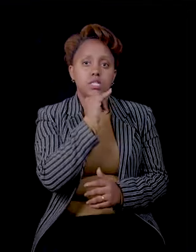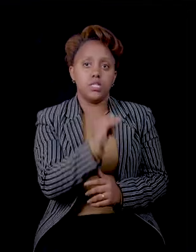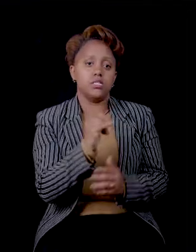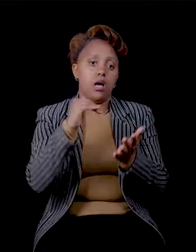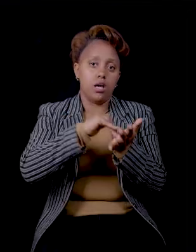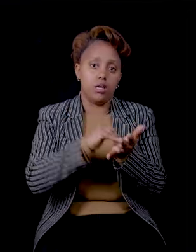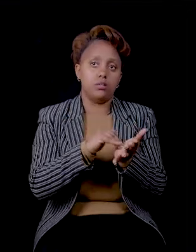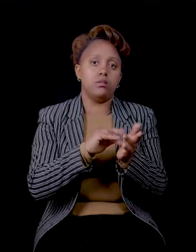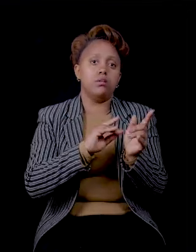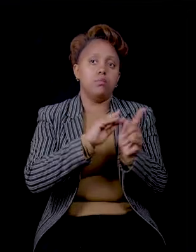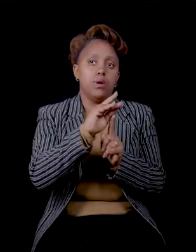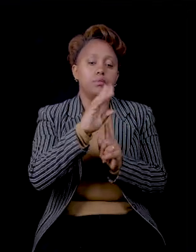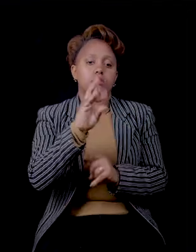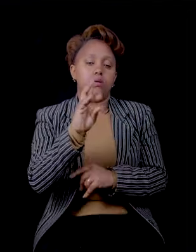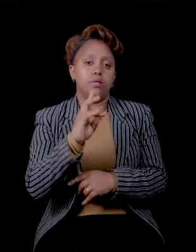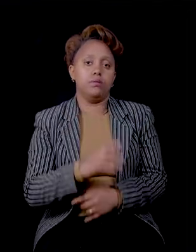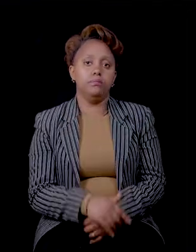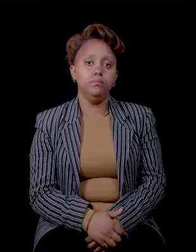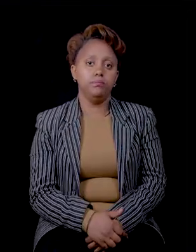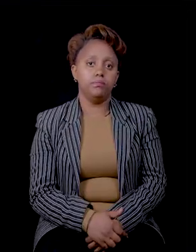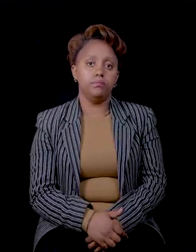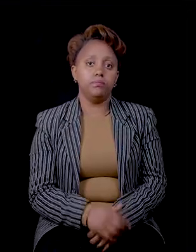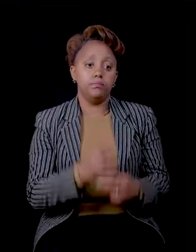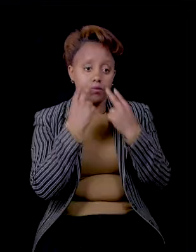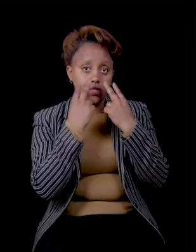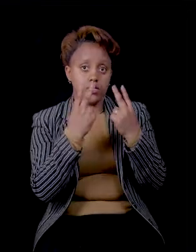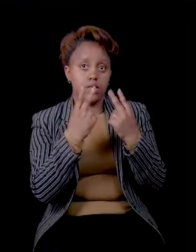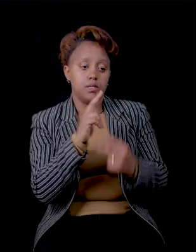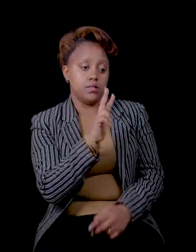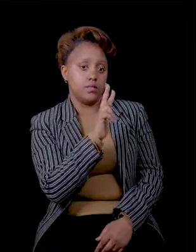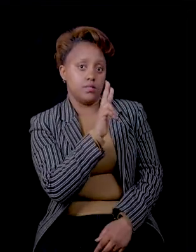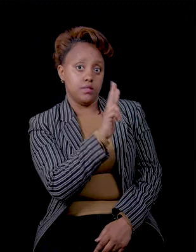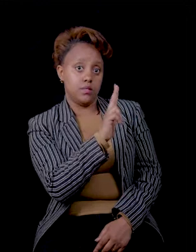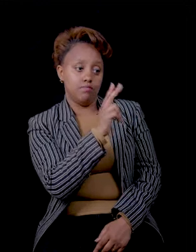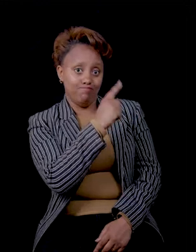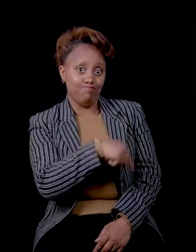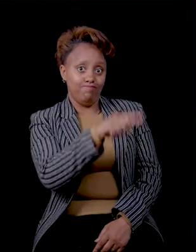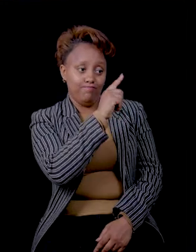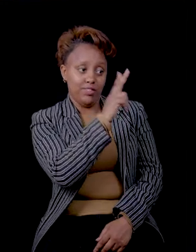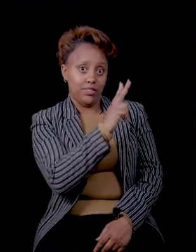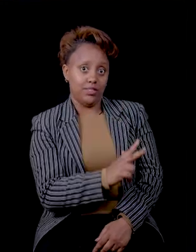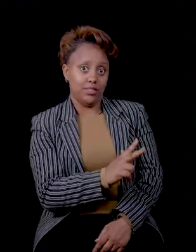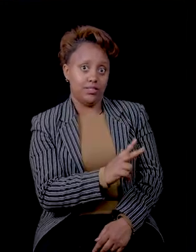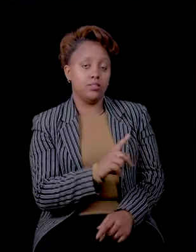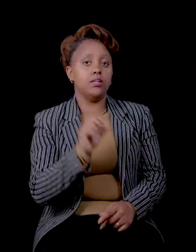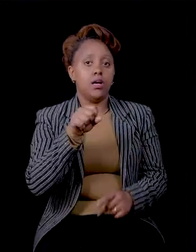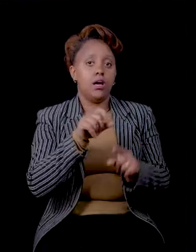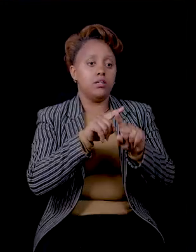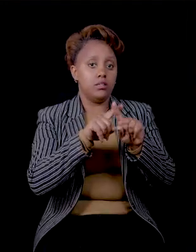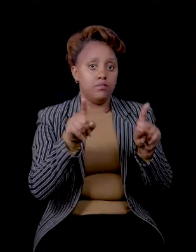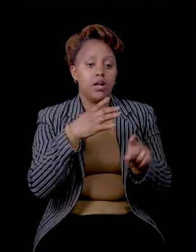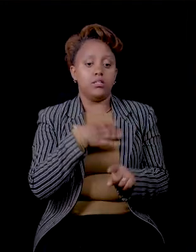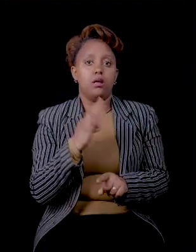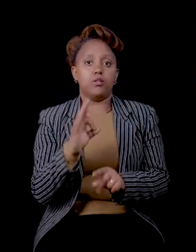and 3 is again mapped into 7. You see, 3 is mapped into